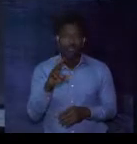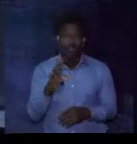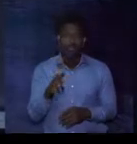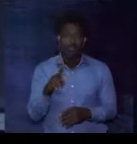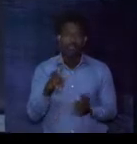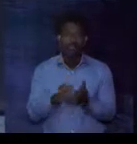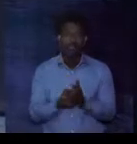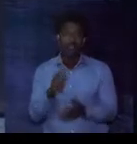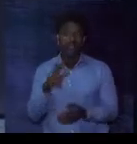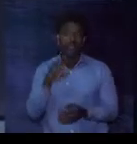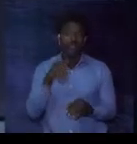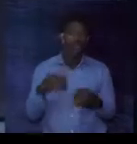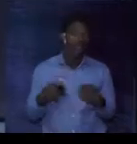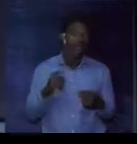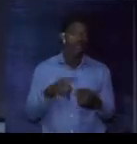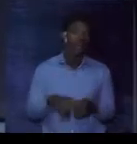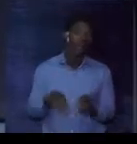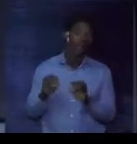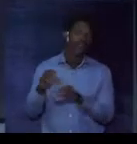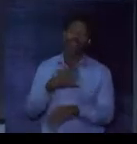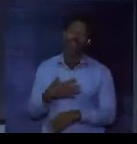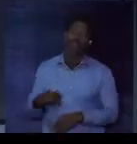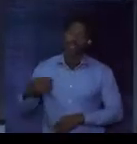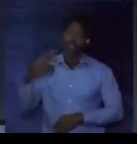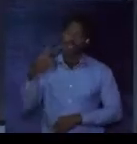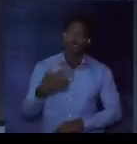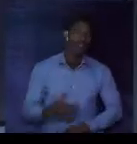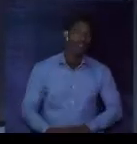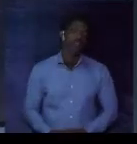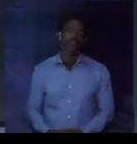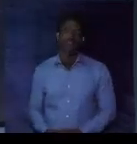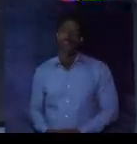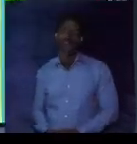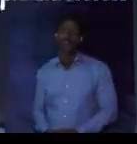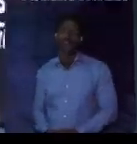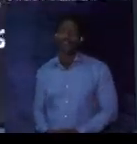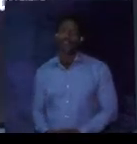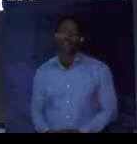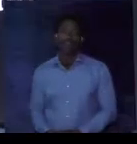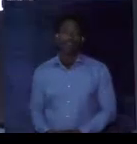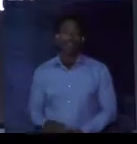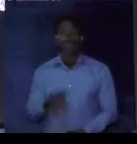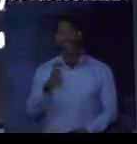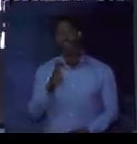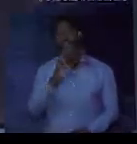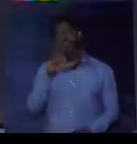12,652,000. Don't say 652,003. No, you have to put and 3.